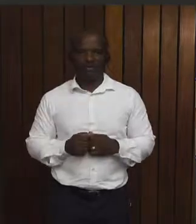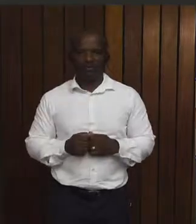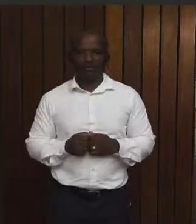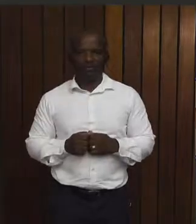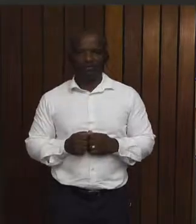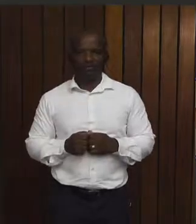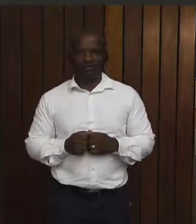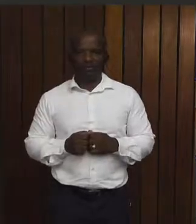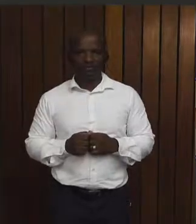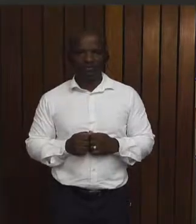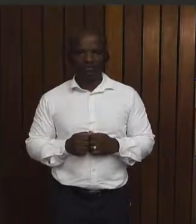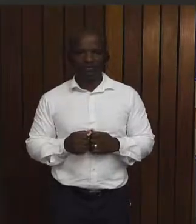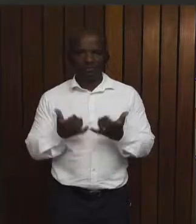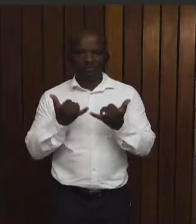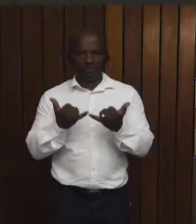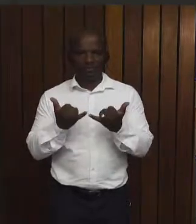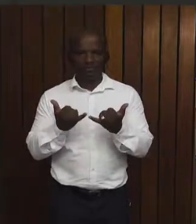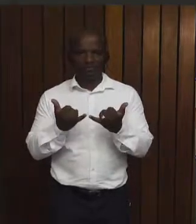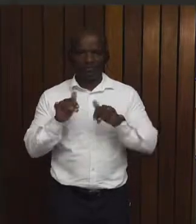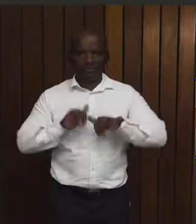We are waiting for